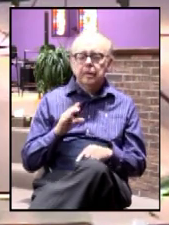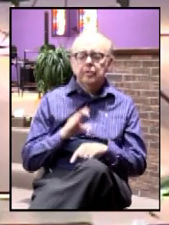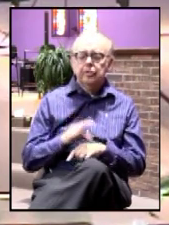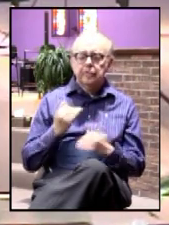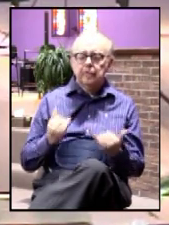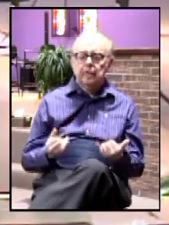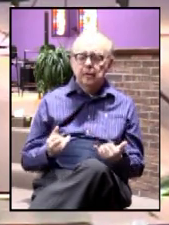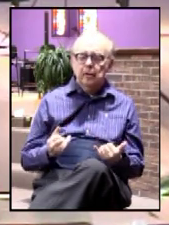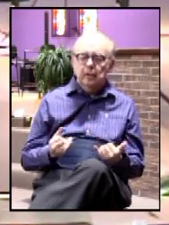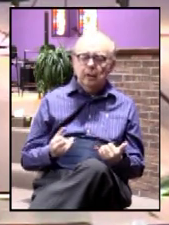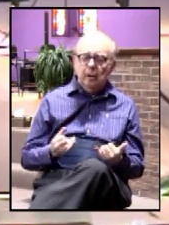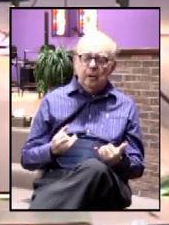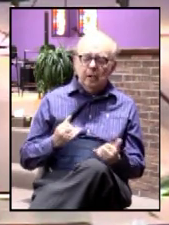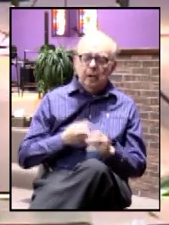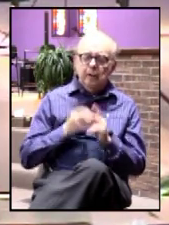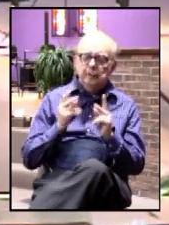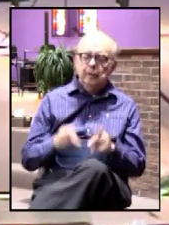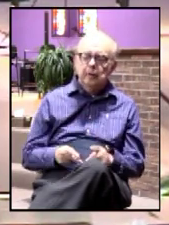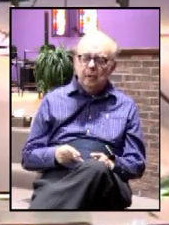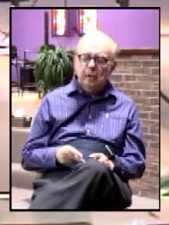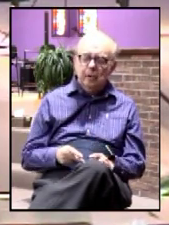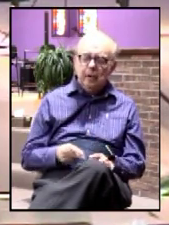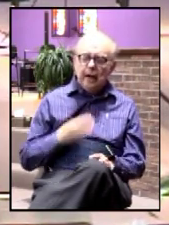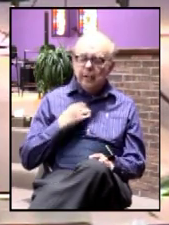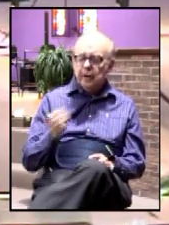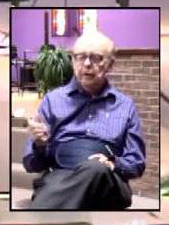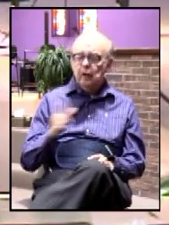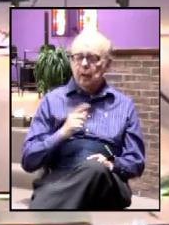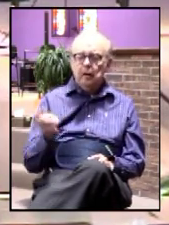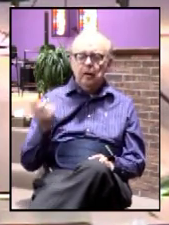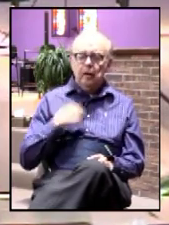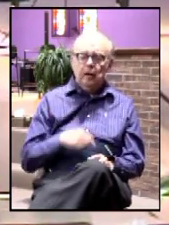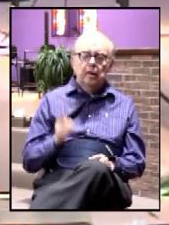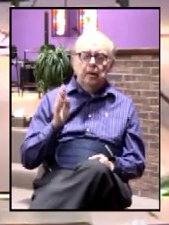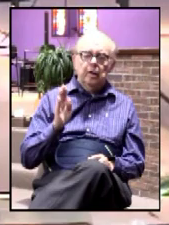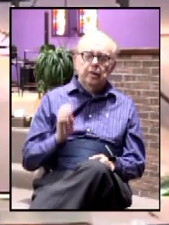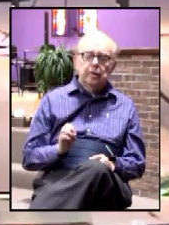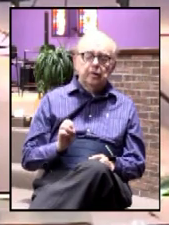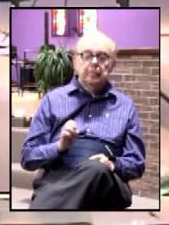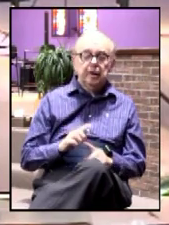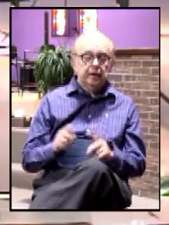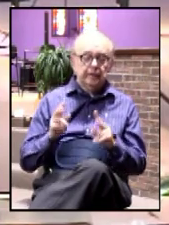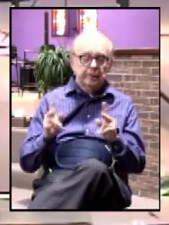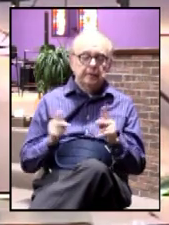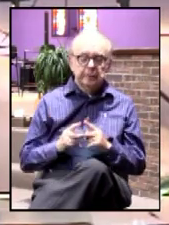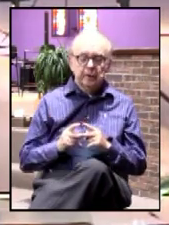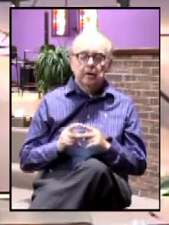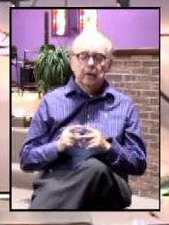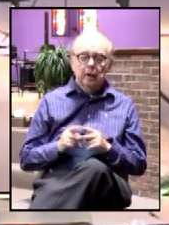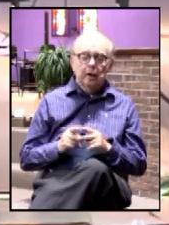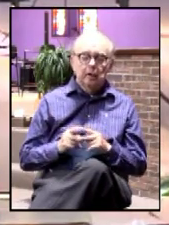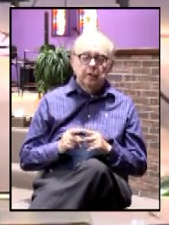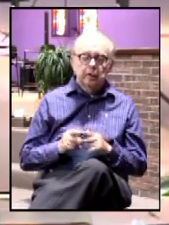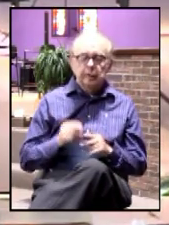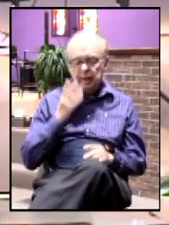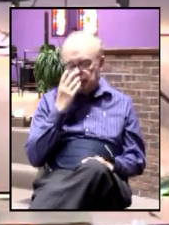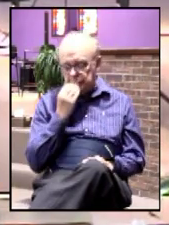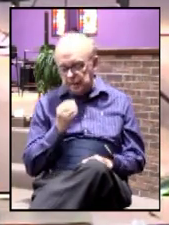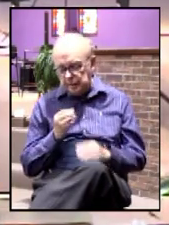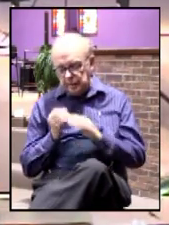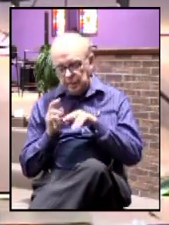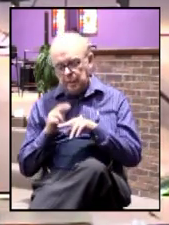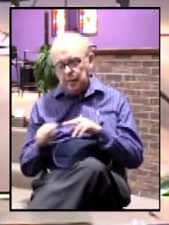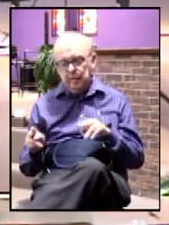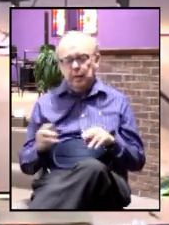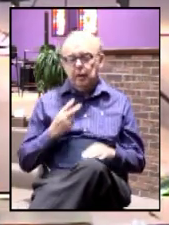coming today. And I do. I thank each and every one of you all for coming today. You could be somewhere else. You could be cuddled up on the couch. You